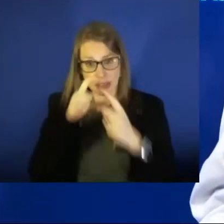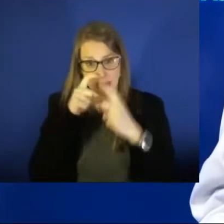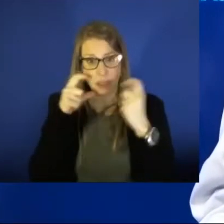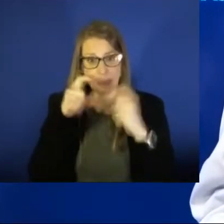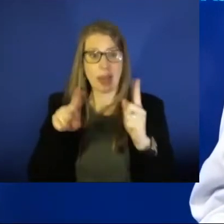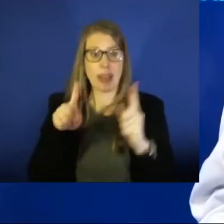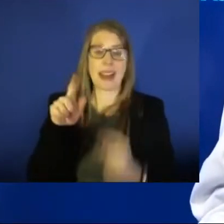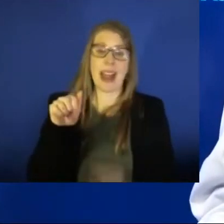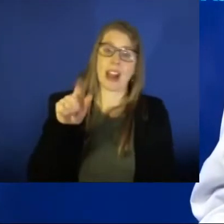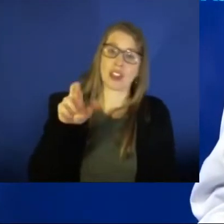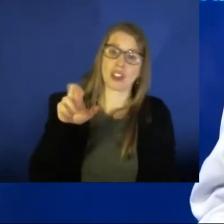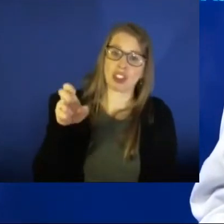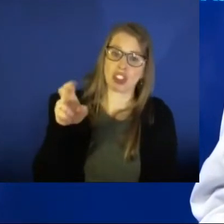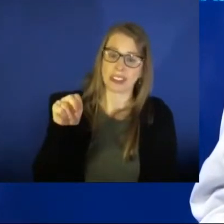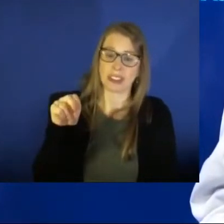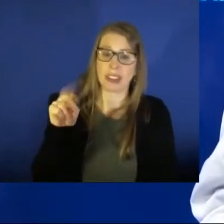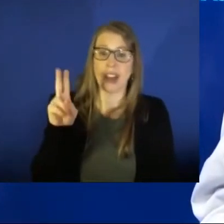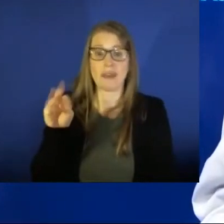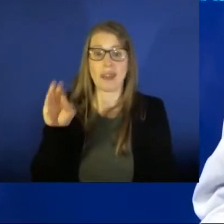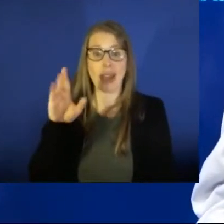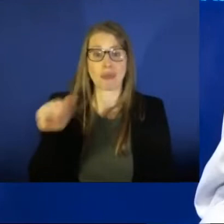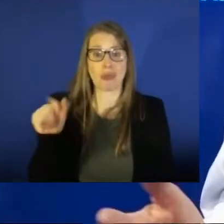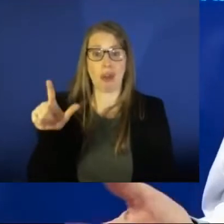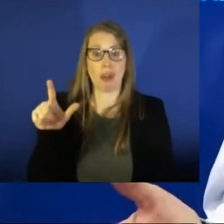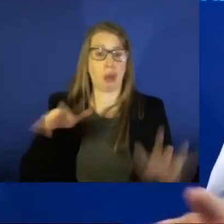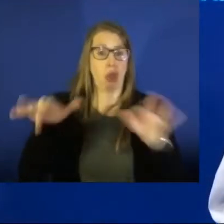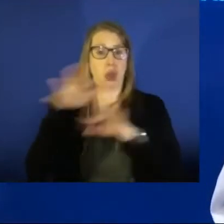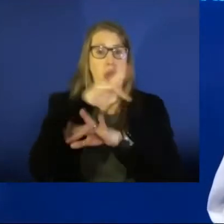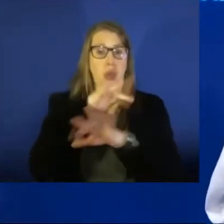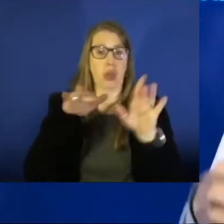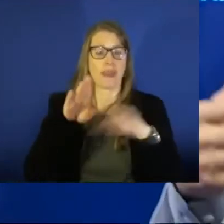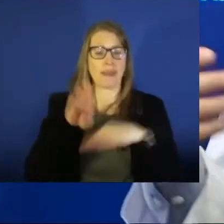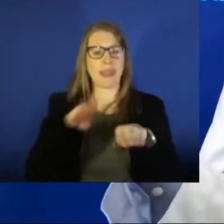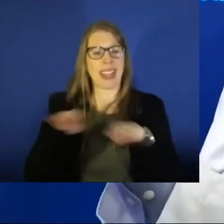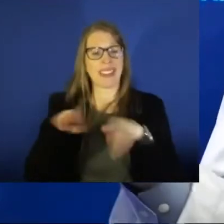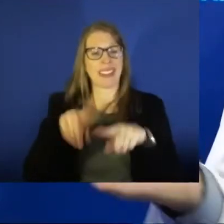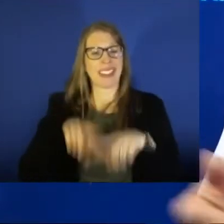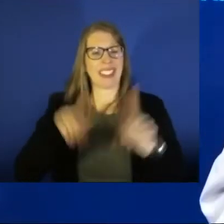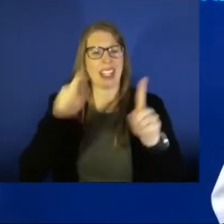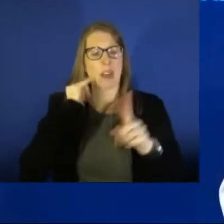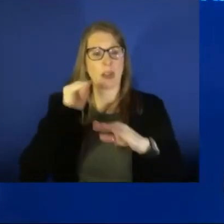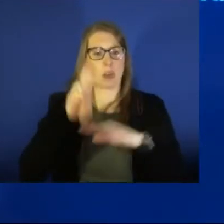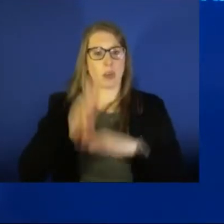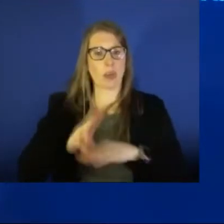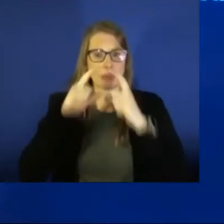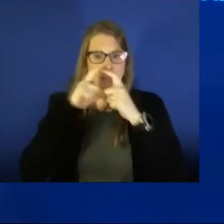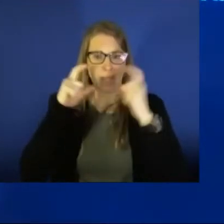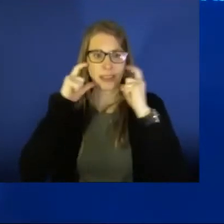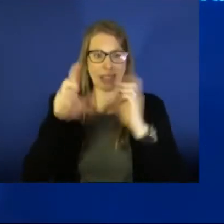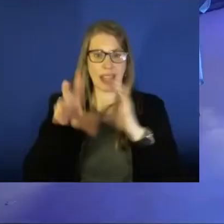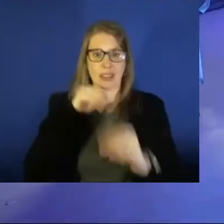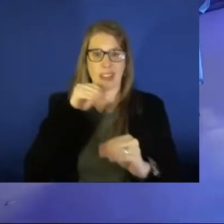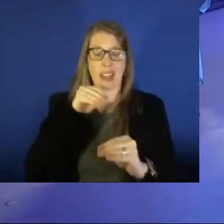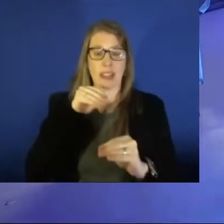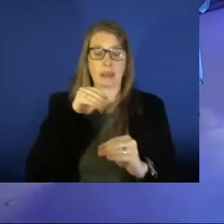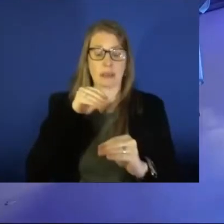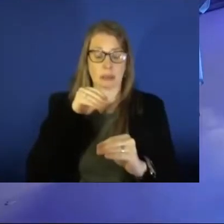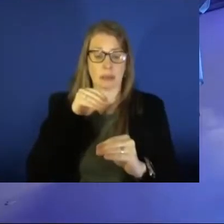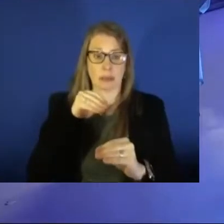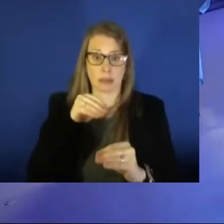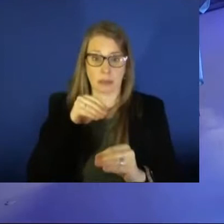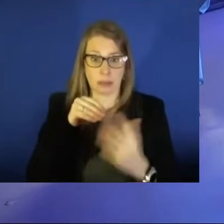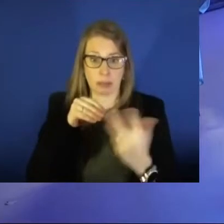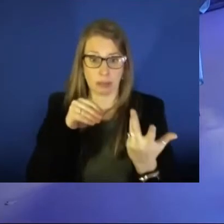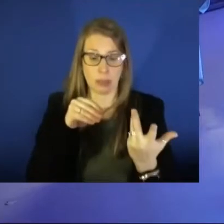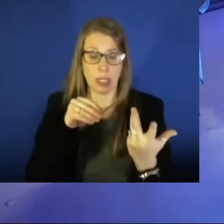particles that are running around the air do behave differently. And as long as you have your mask off outside, you're going to get exposed to a whole bunch of allergens. Correct. Couple more